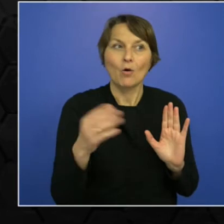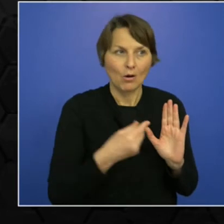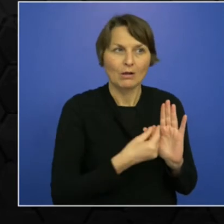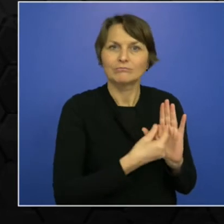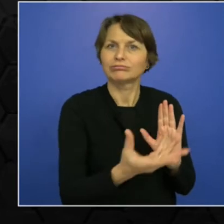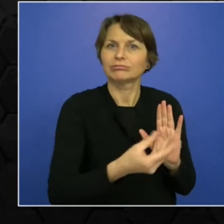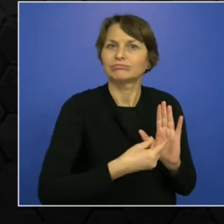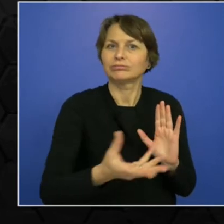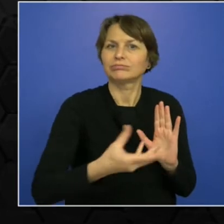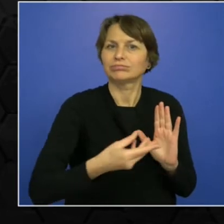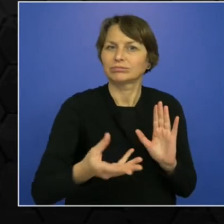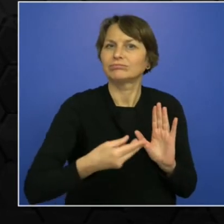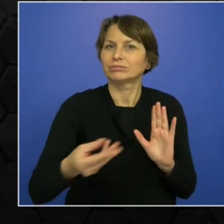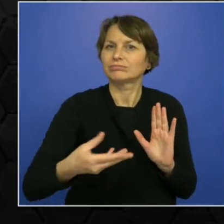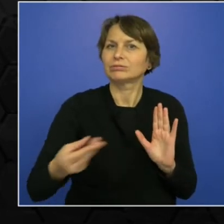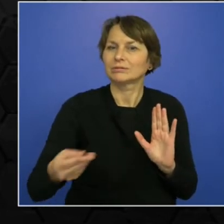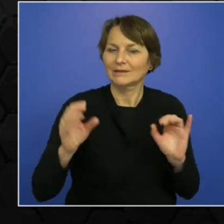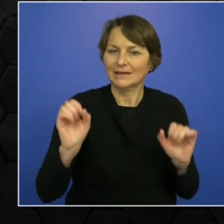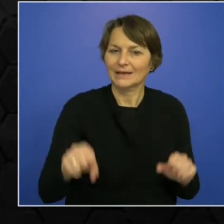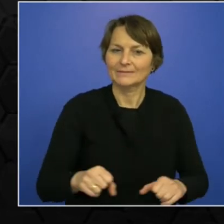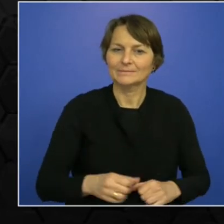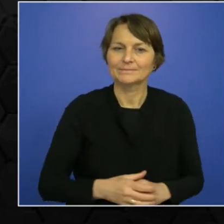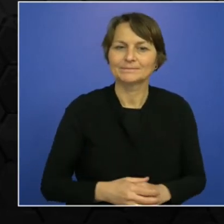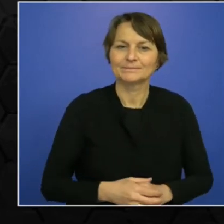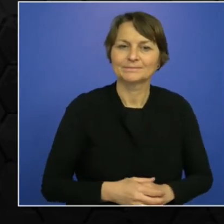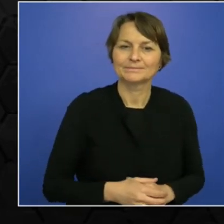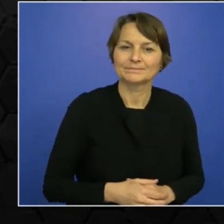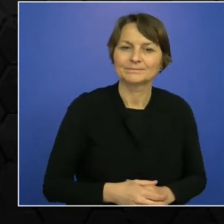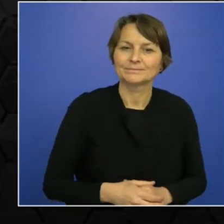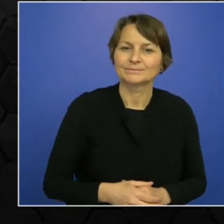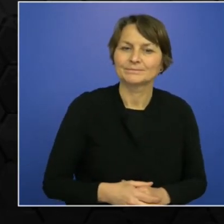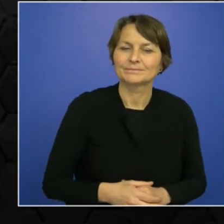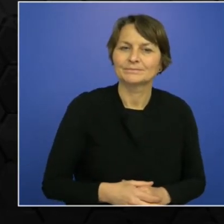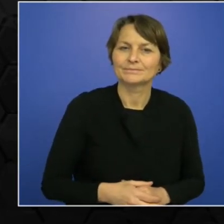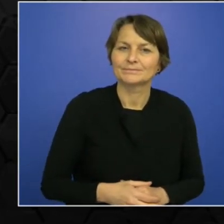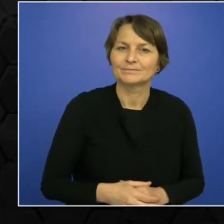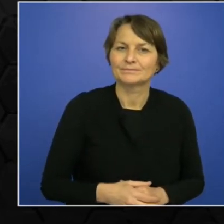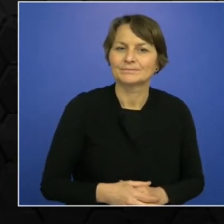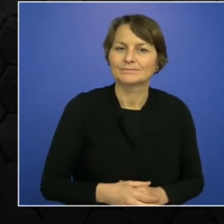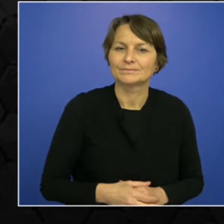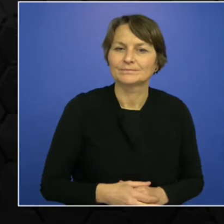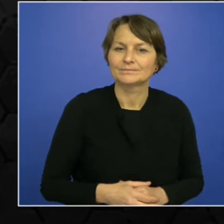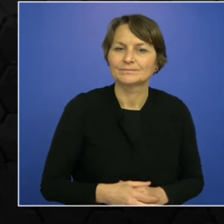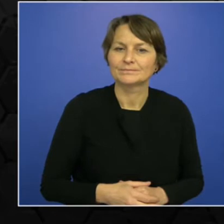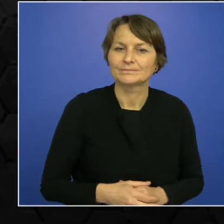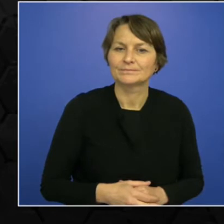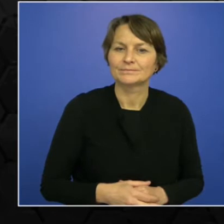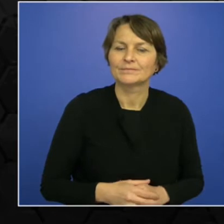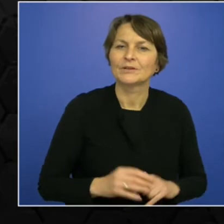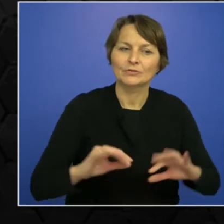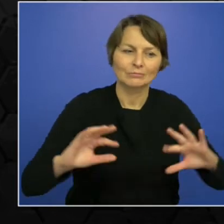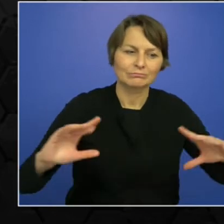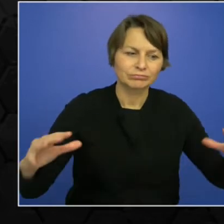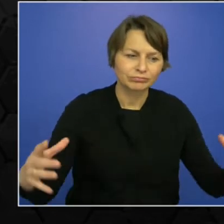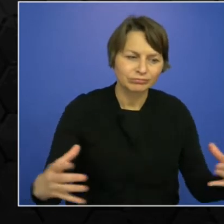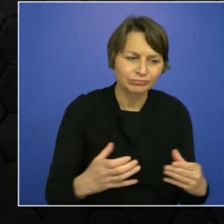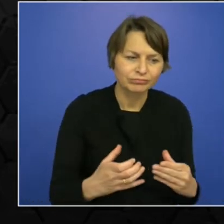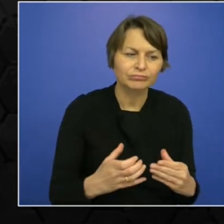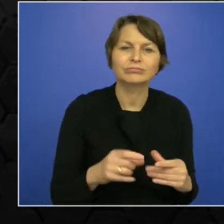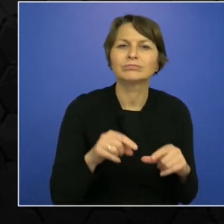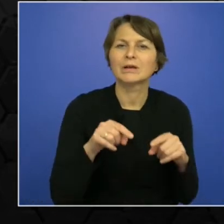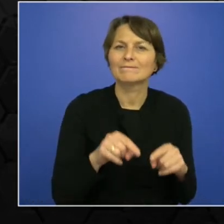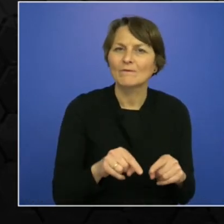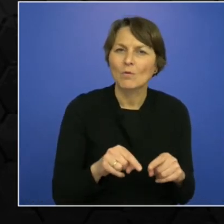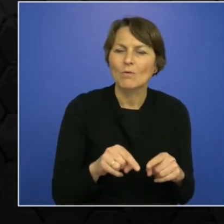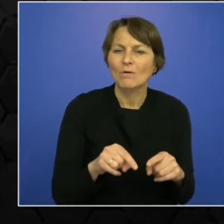and feel like I'd really love to be a part of this, or you'd really love to help us in collecting data or improving our program, or you'd like to